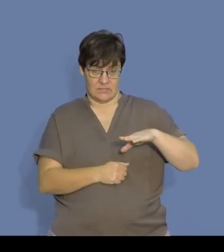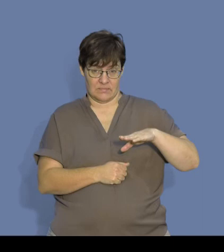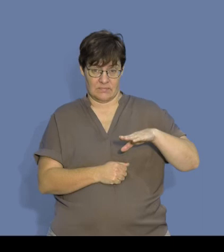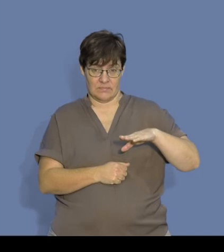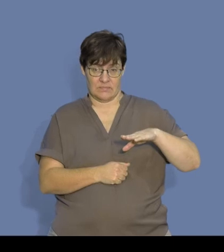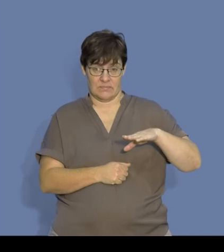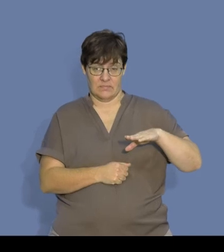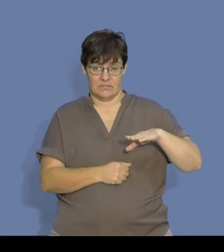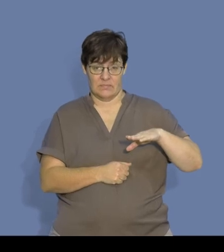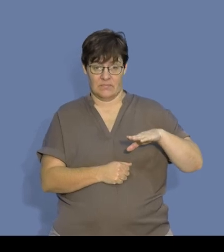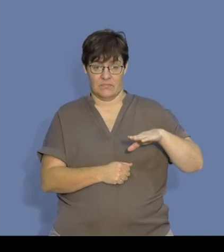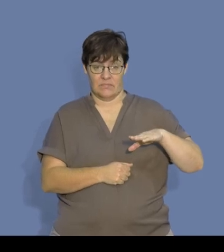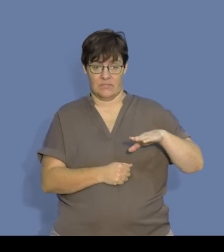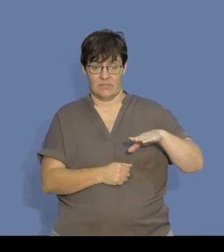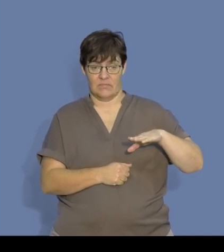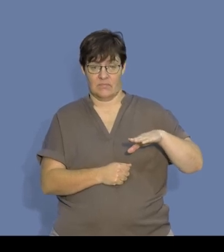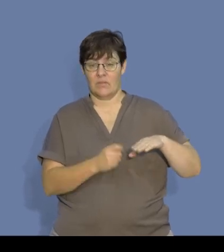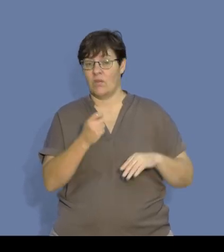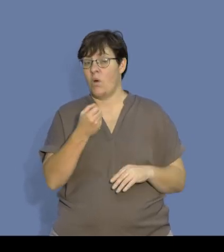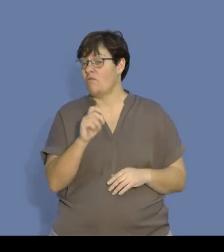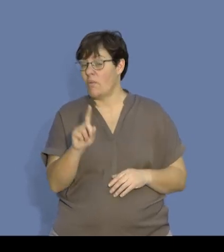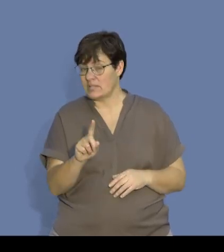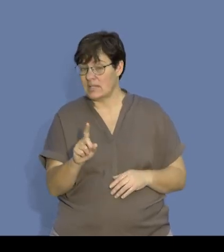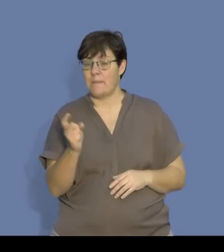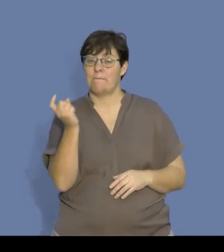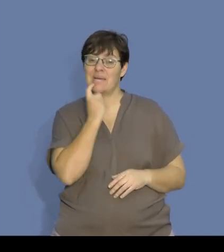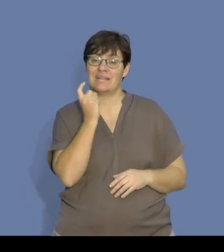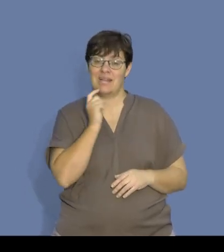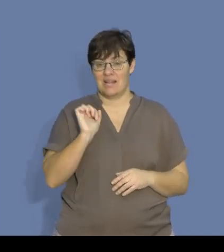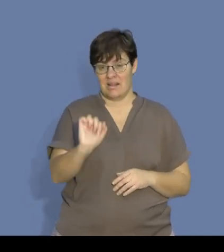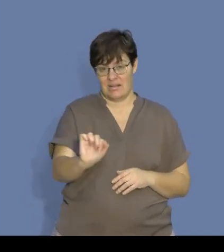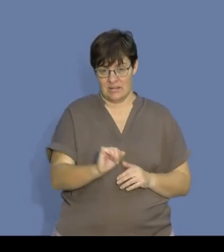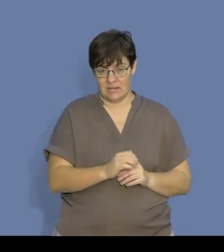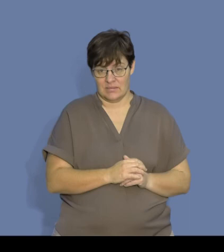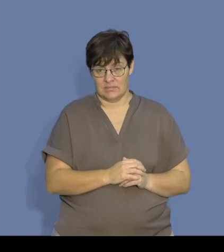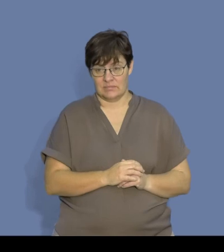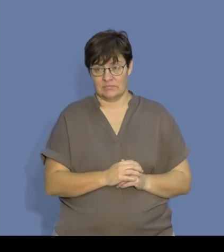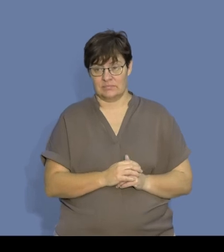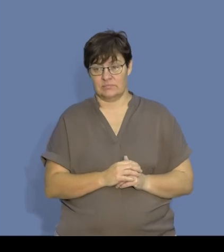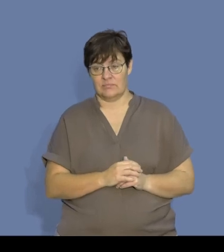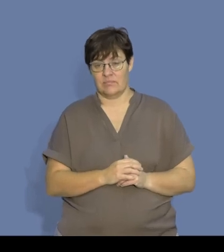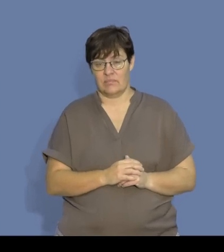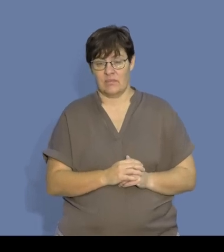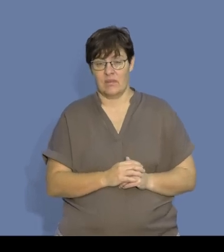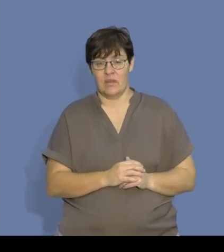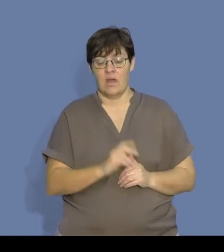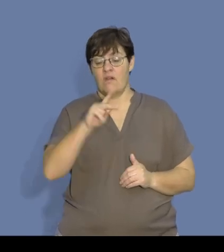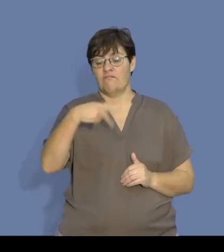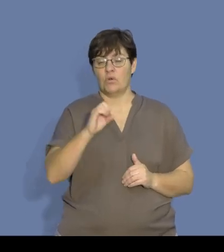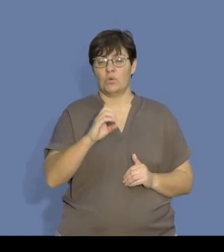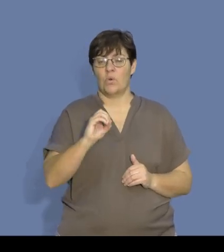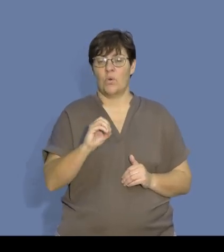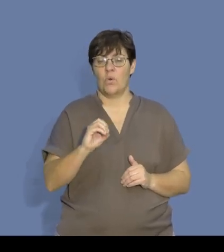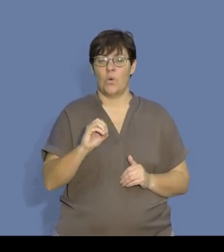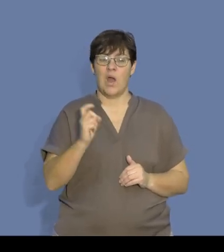of a metal. Now, we can only get the photoelectric effect with a